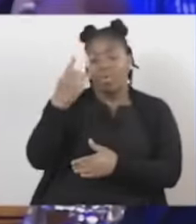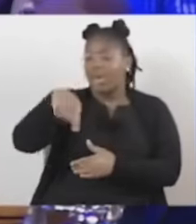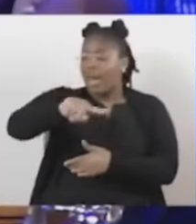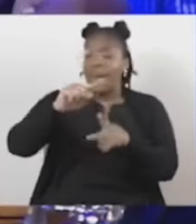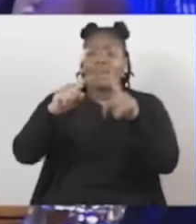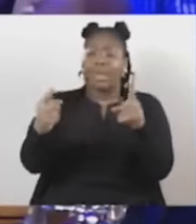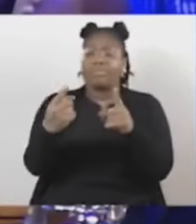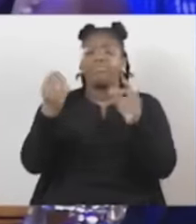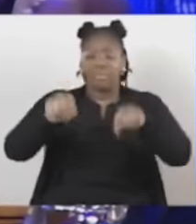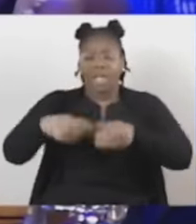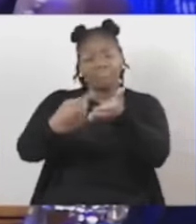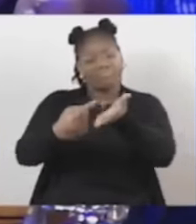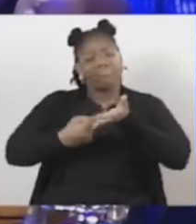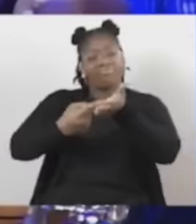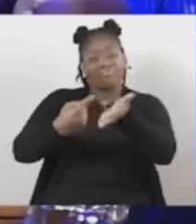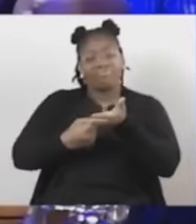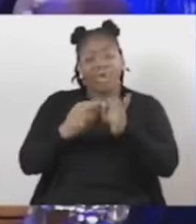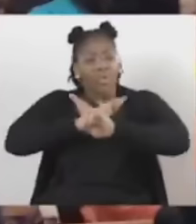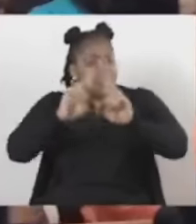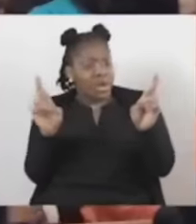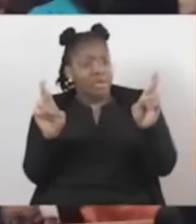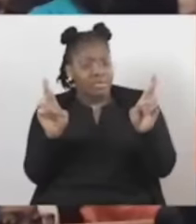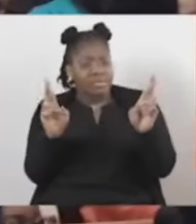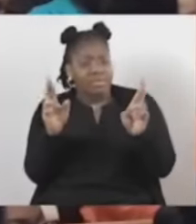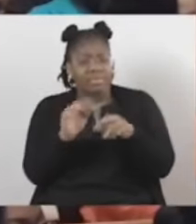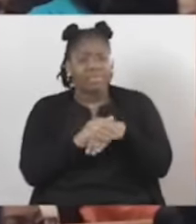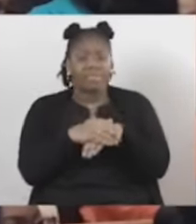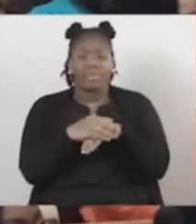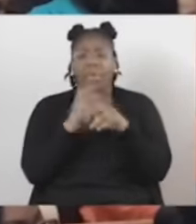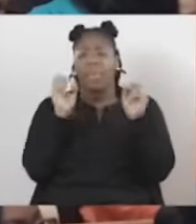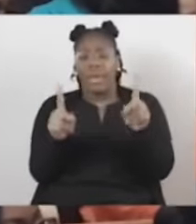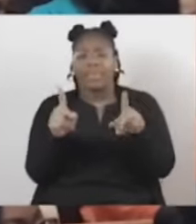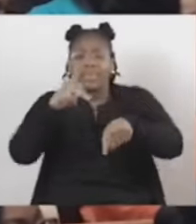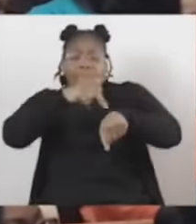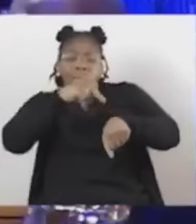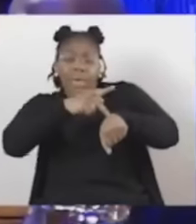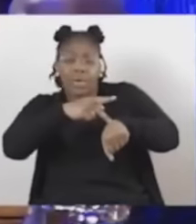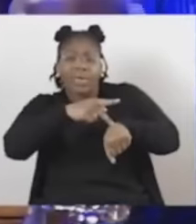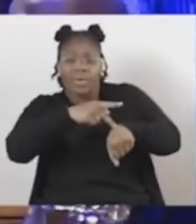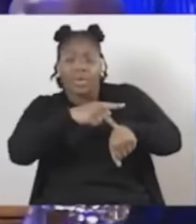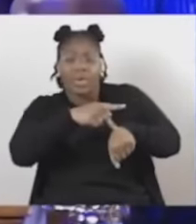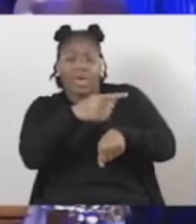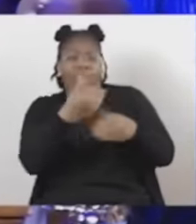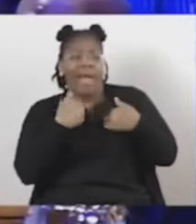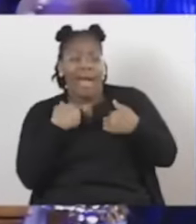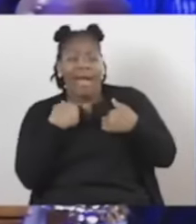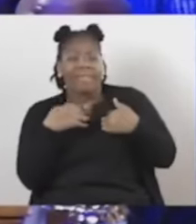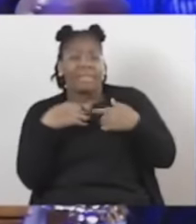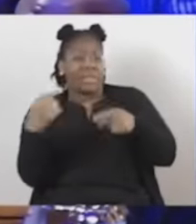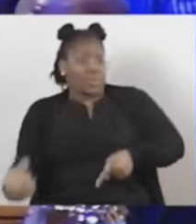either, but can you talk to me? I'll talk to you if you talk to me. Are you ready for it? All right, Peter, you got a loose